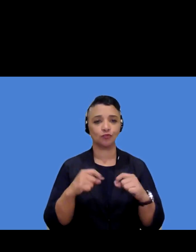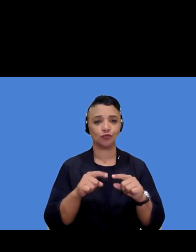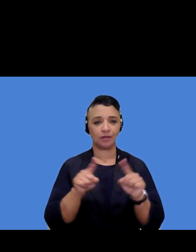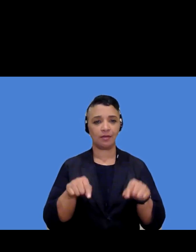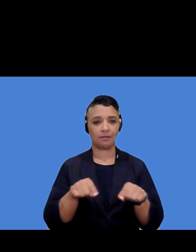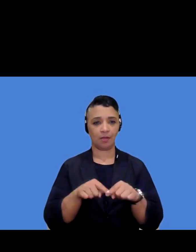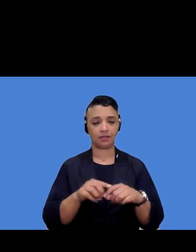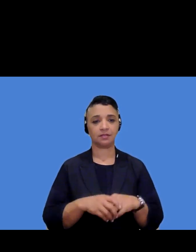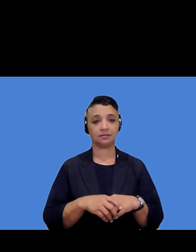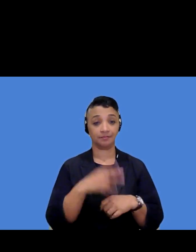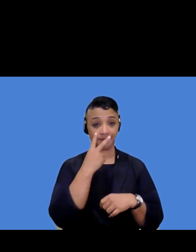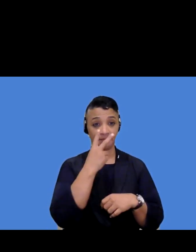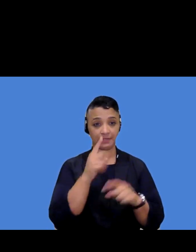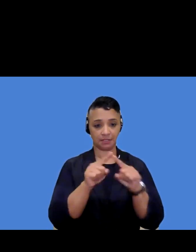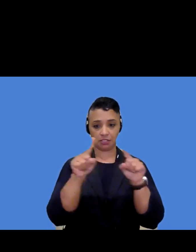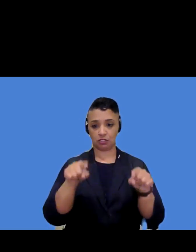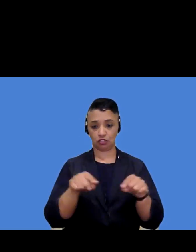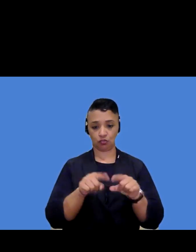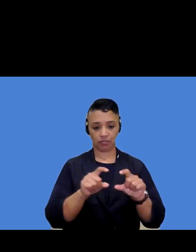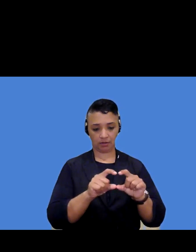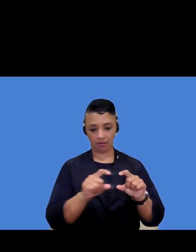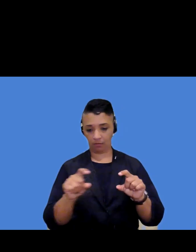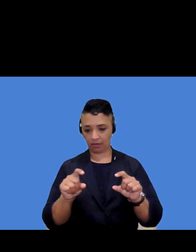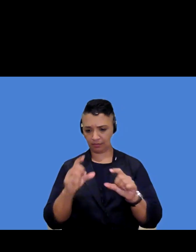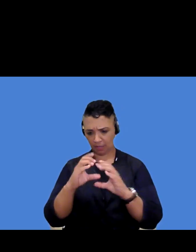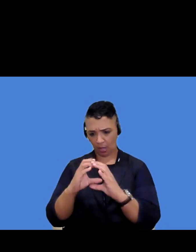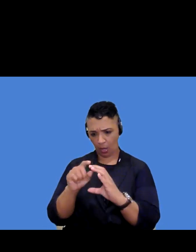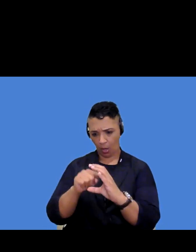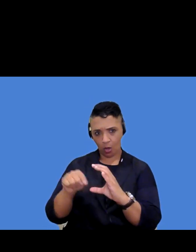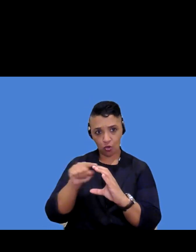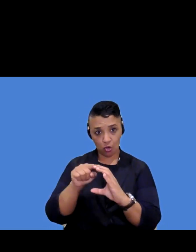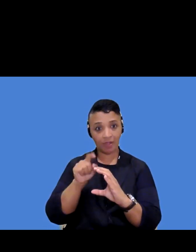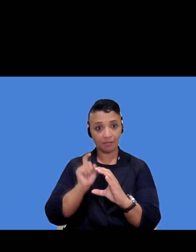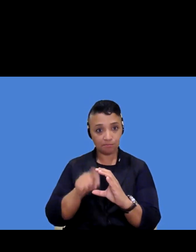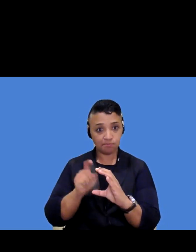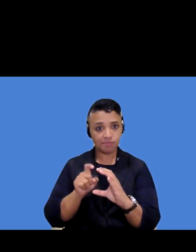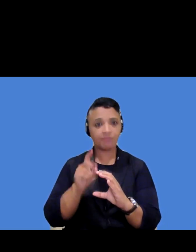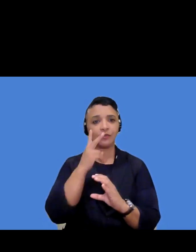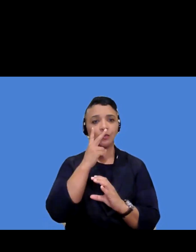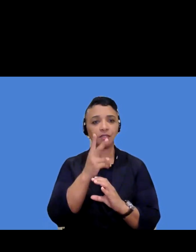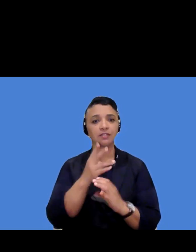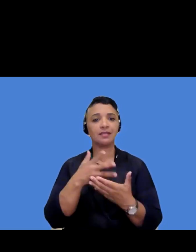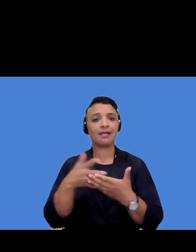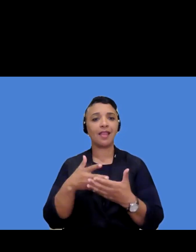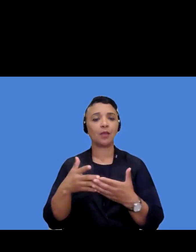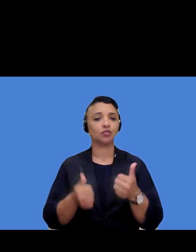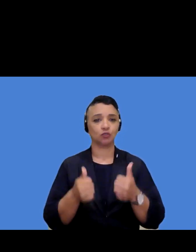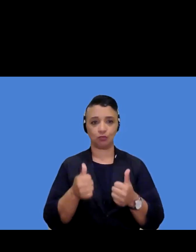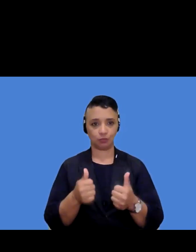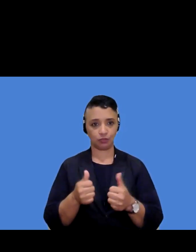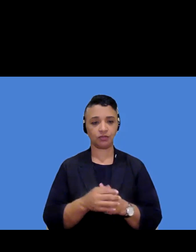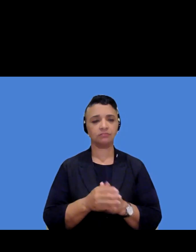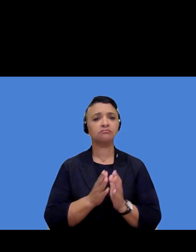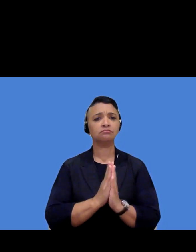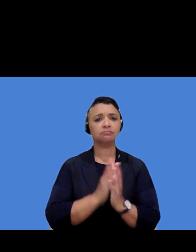button on the bottom of your screen, presented as a globe, will allow you to access specific language channel. Please choose your